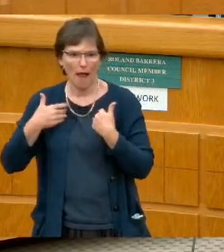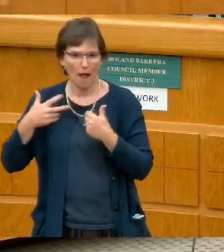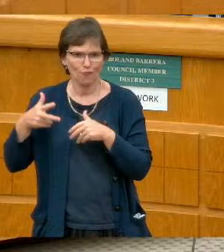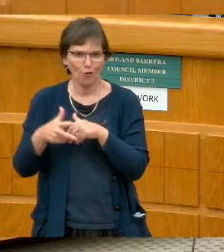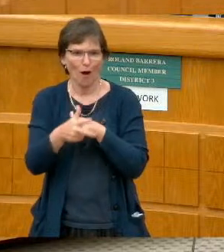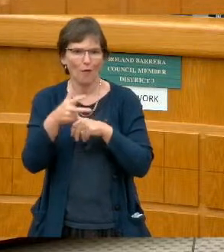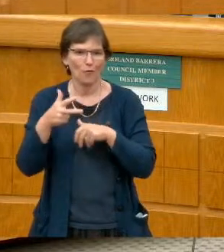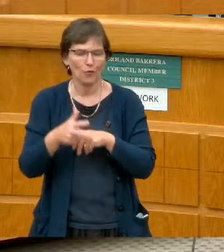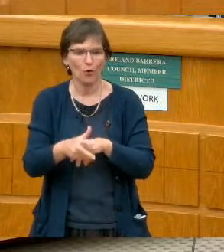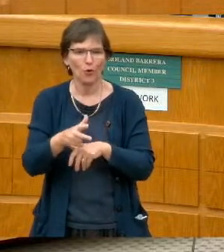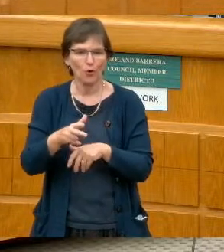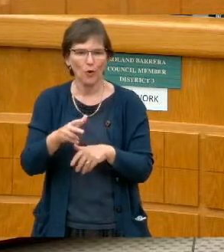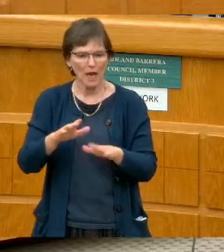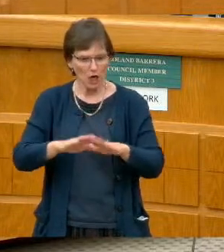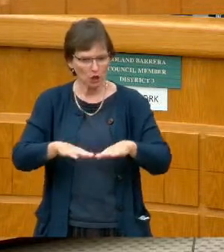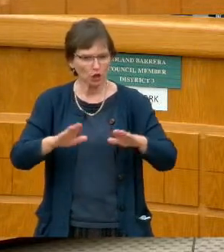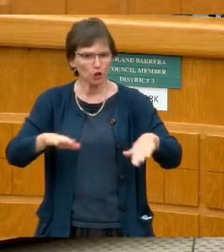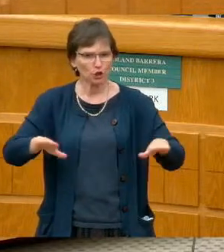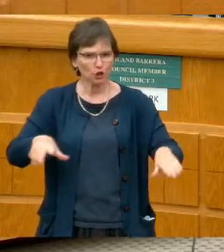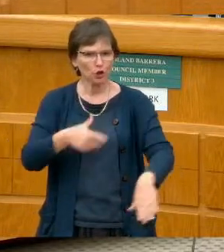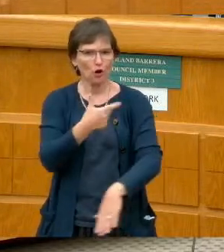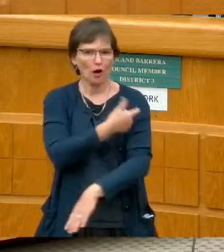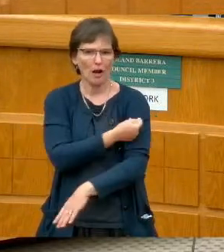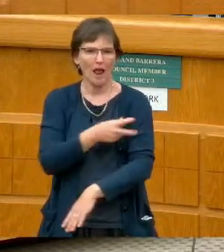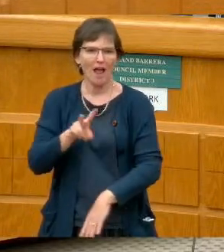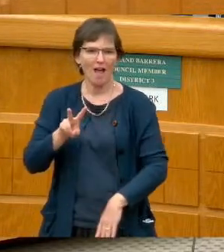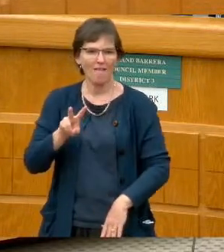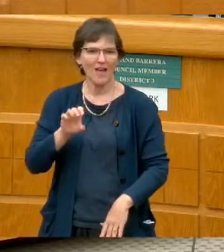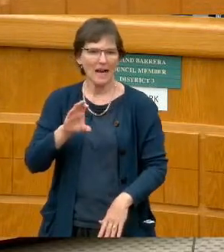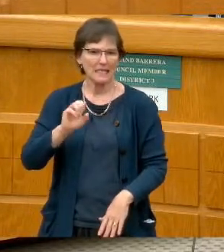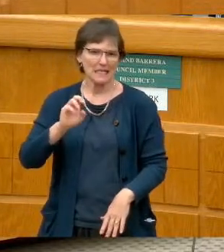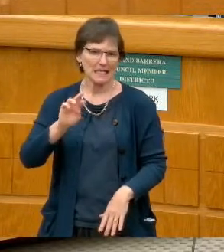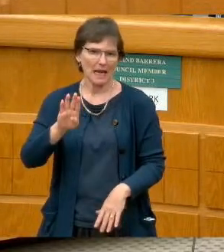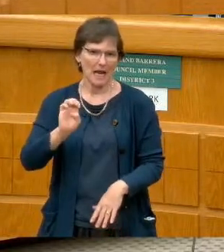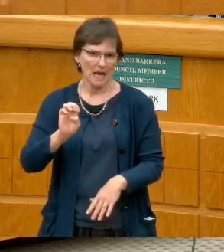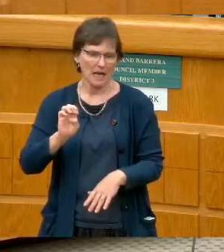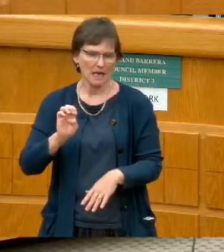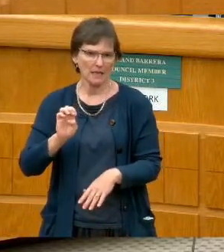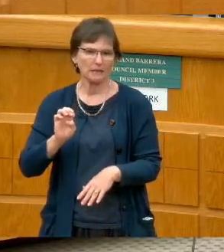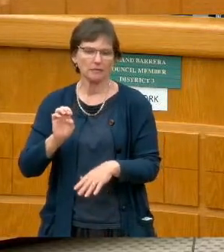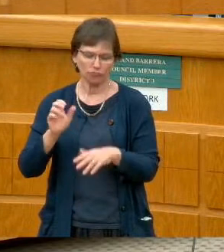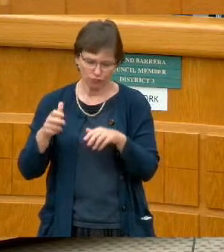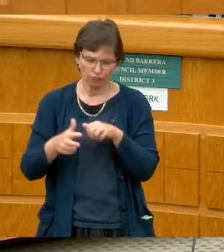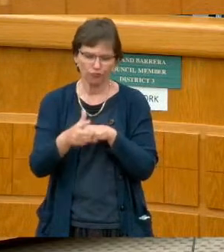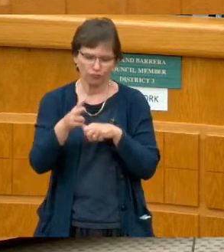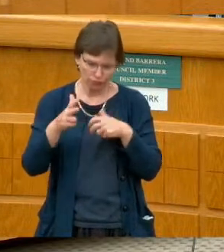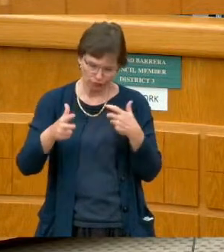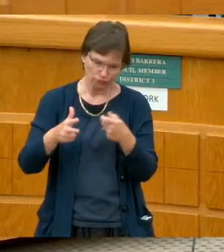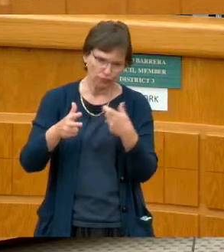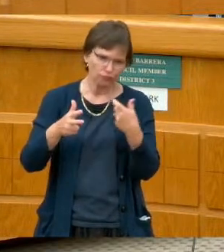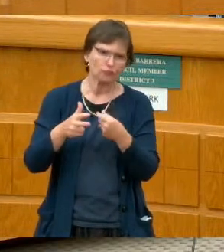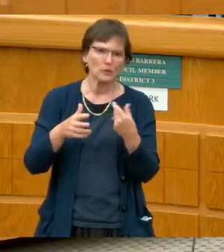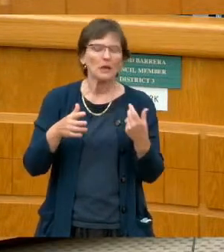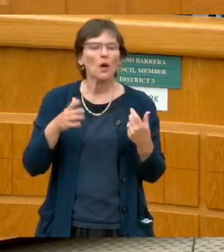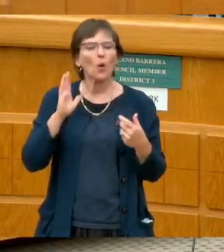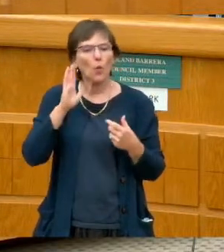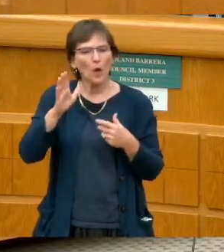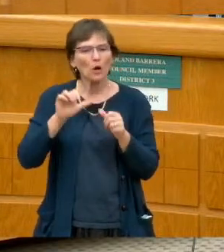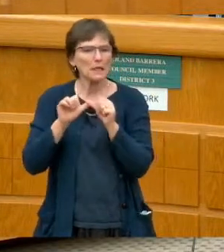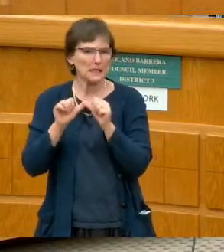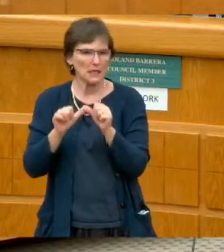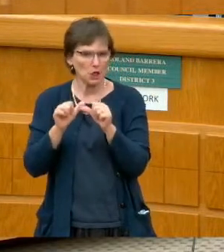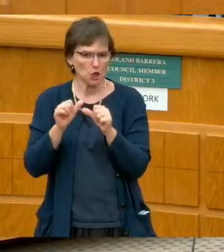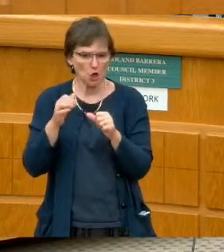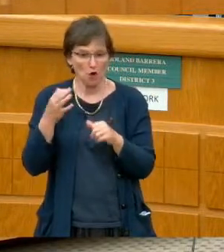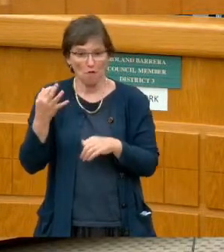are opportunities to get your students vaccinated before school resumes. Drive-through clinics will continue this Friday and Saturday,